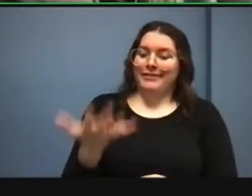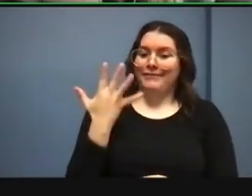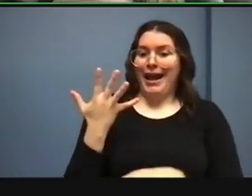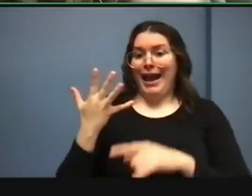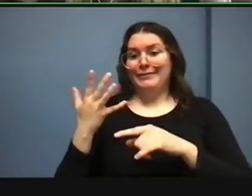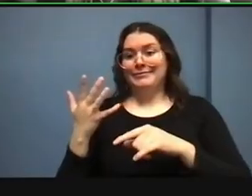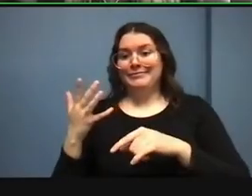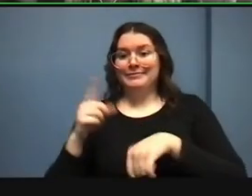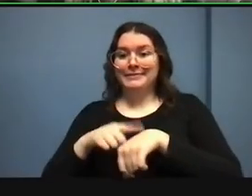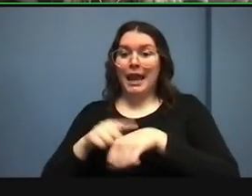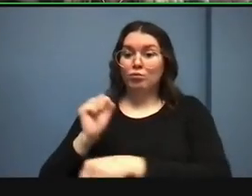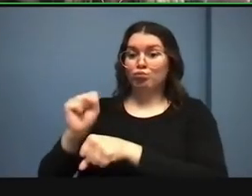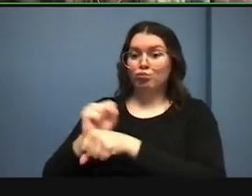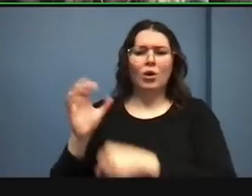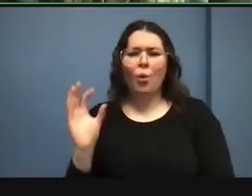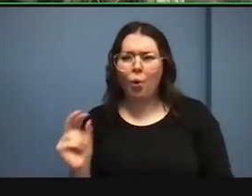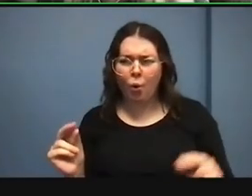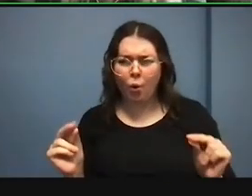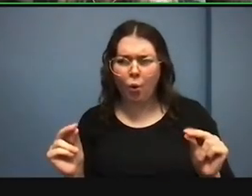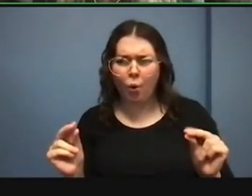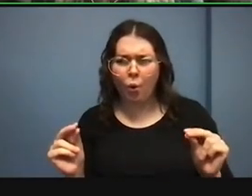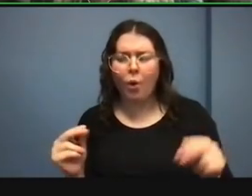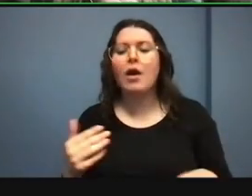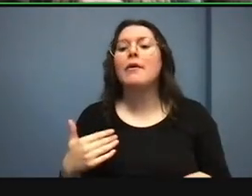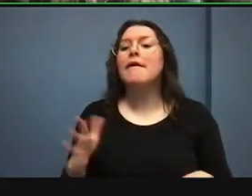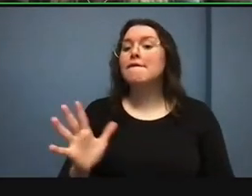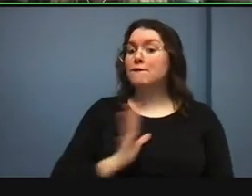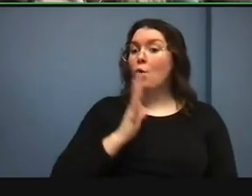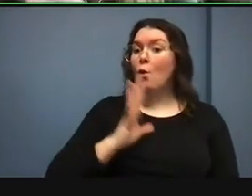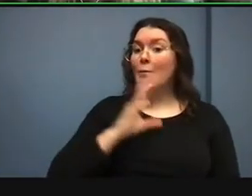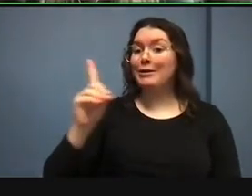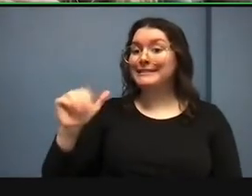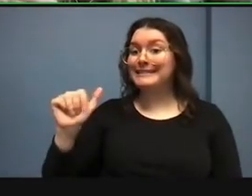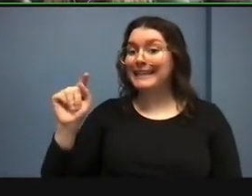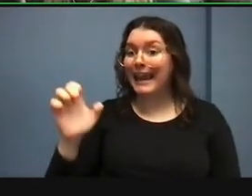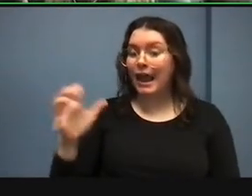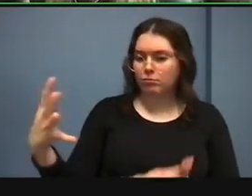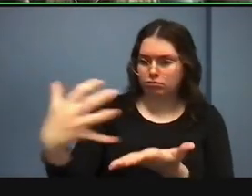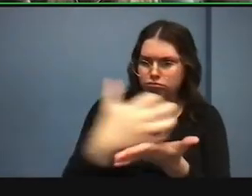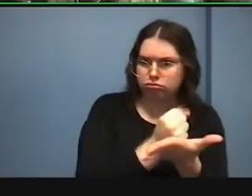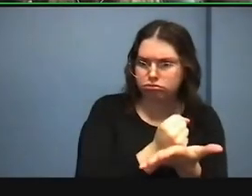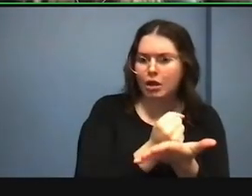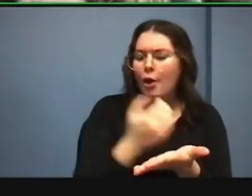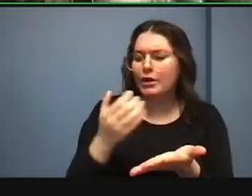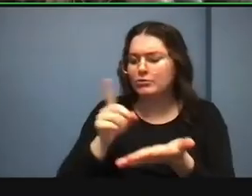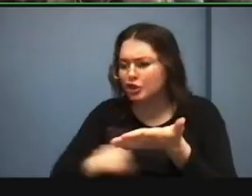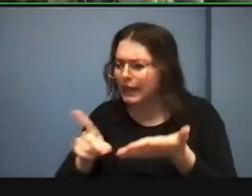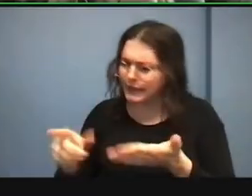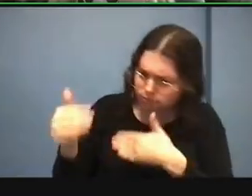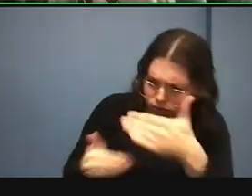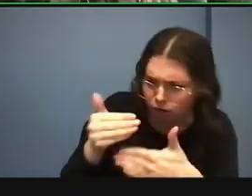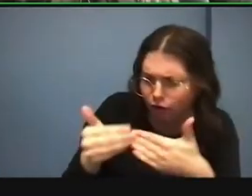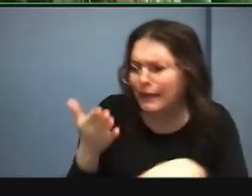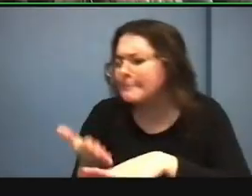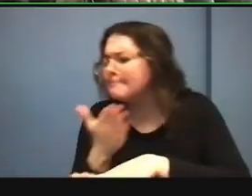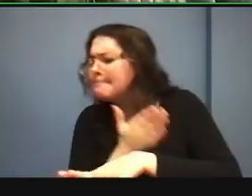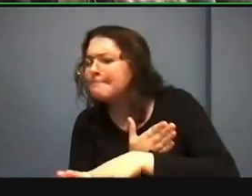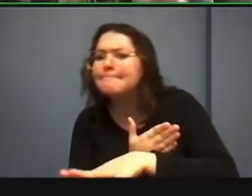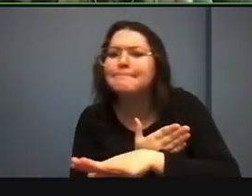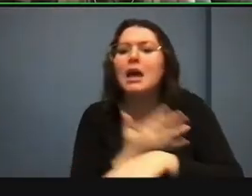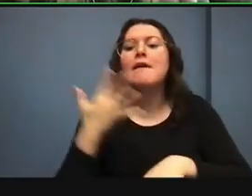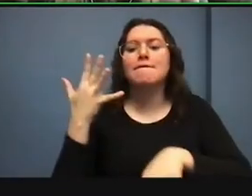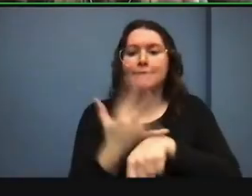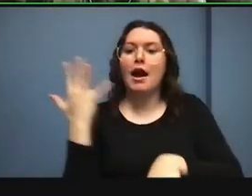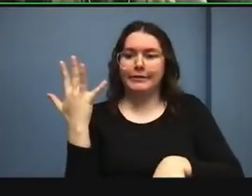That means that I'm going to do formal data collection where I'm checking in progress at least 5